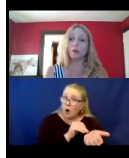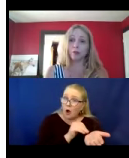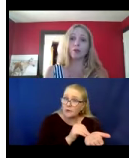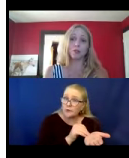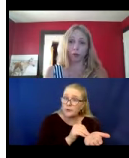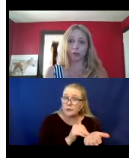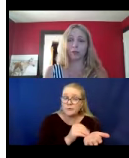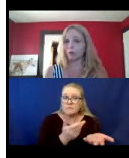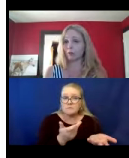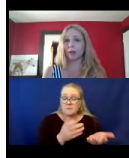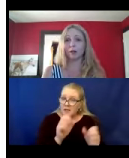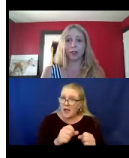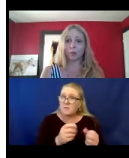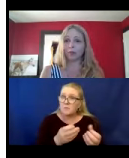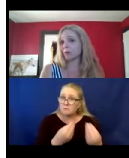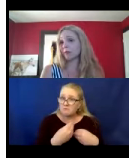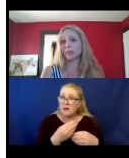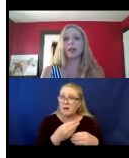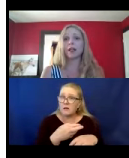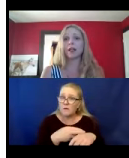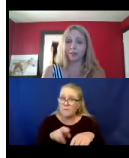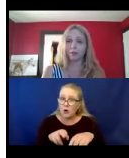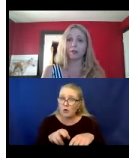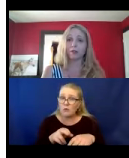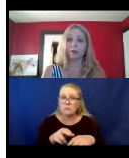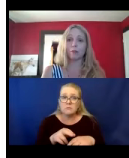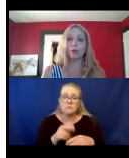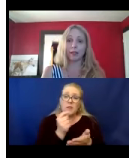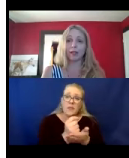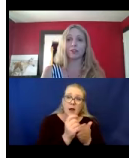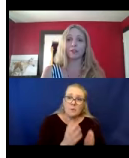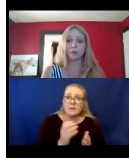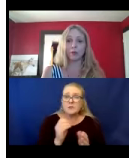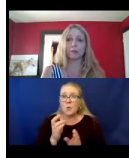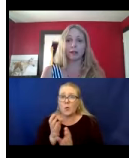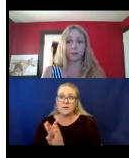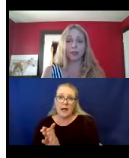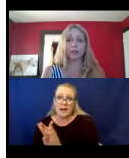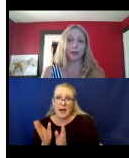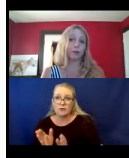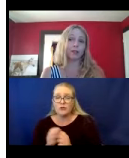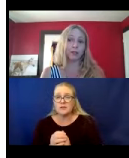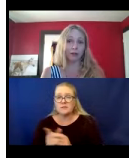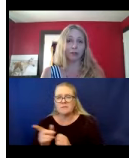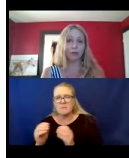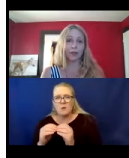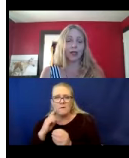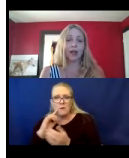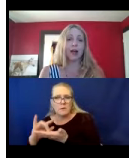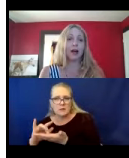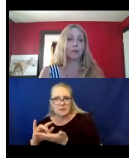They can make referrals for you to therapists or even psychiatrists if you're looking at more medication support and management than they're willing to